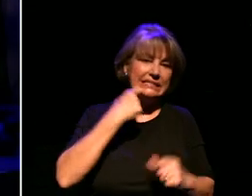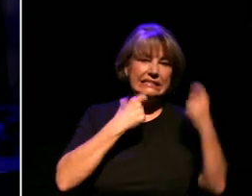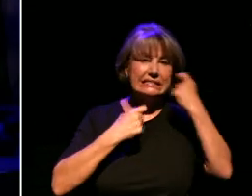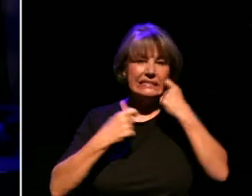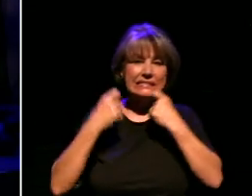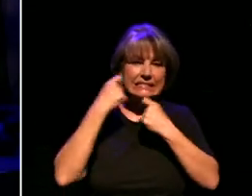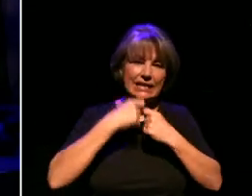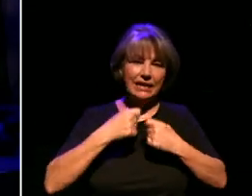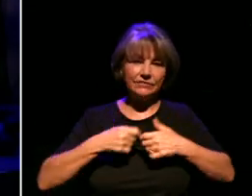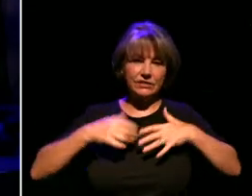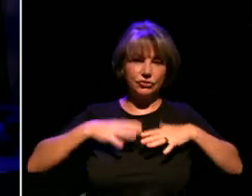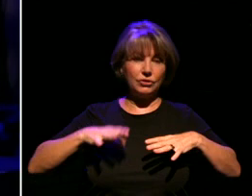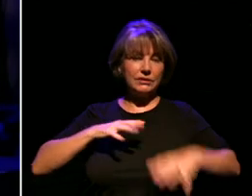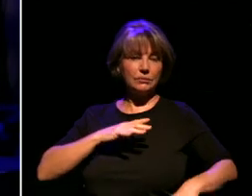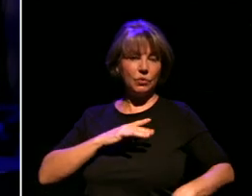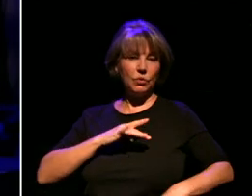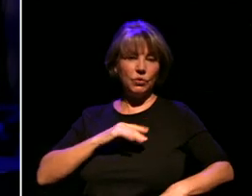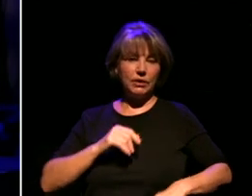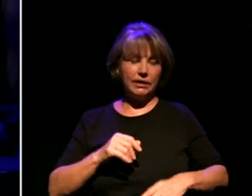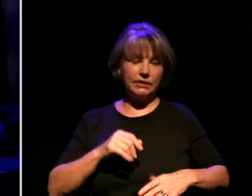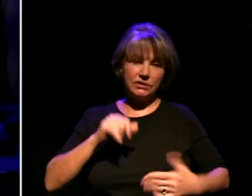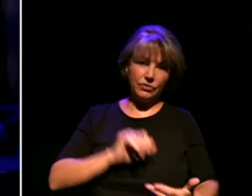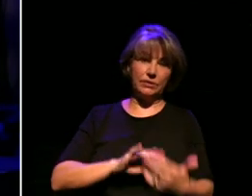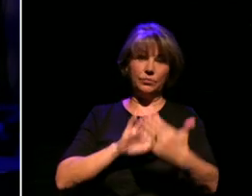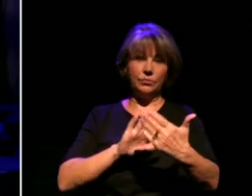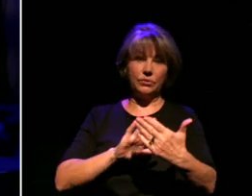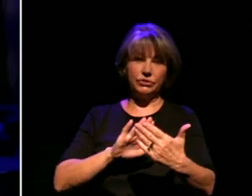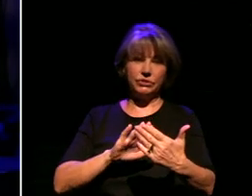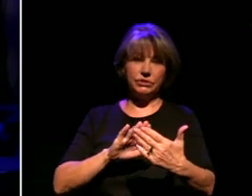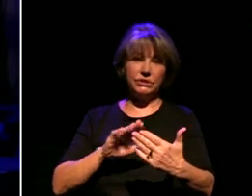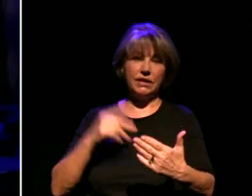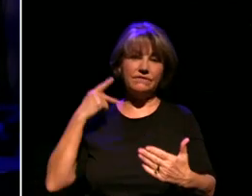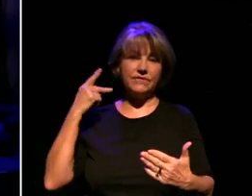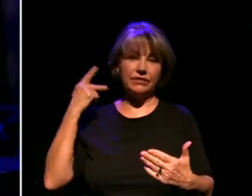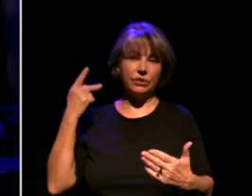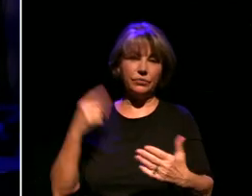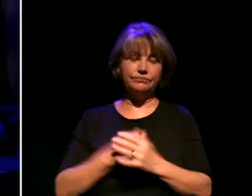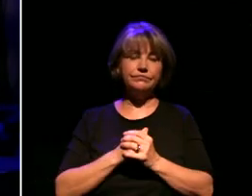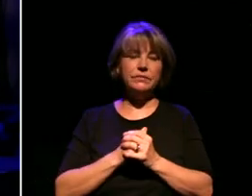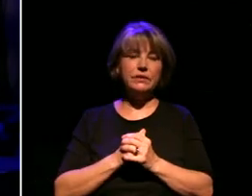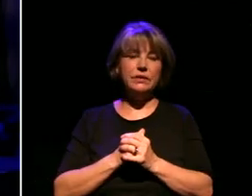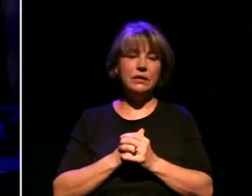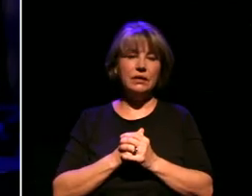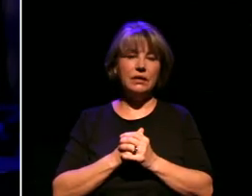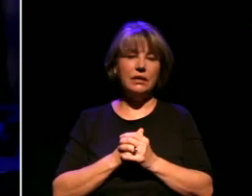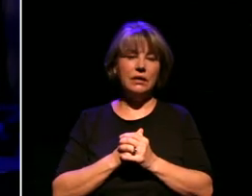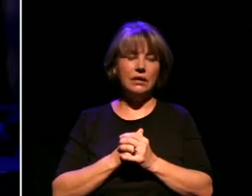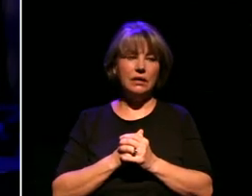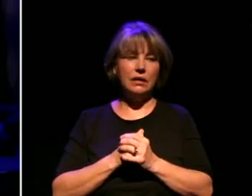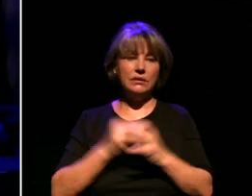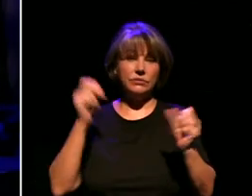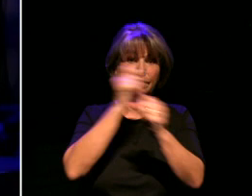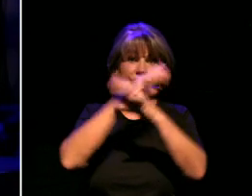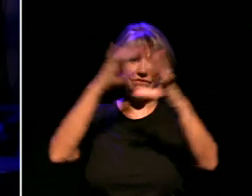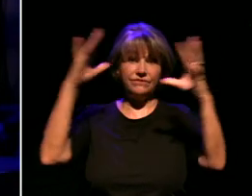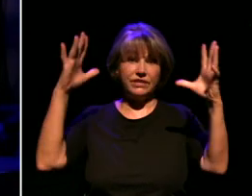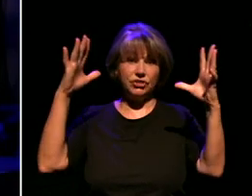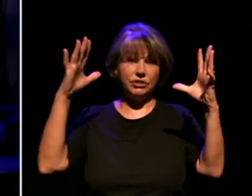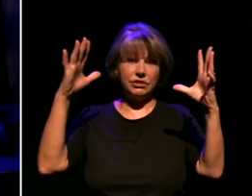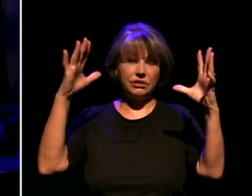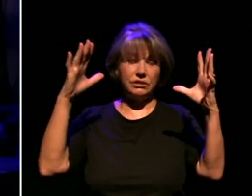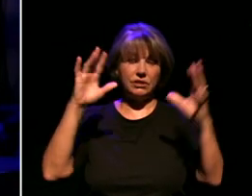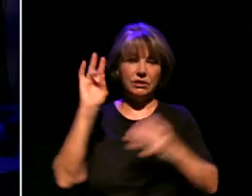right before Pharaoh, and Pharaoh tells him his dream. Here's the dream. Pharaoh had a vision that there were